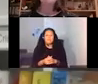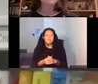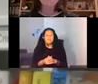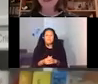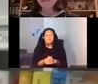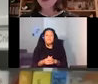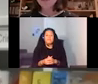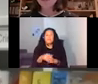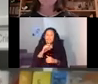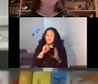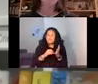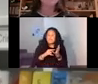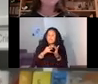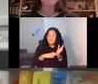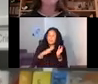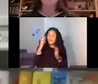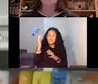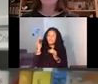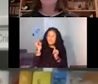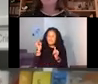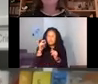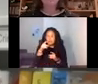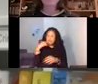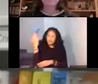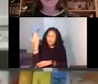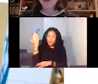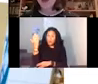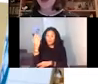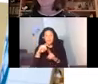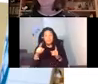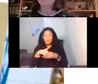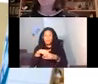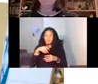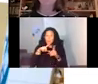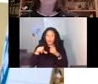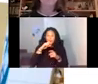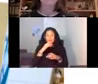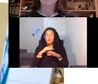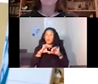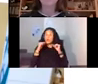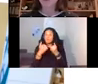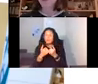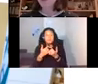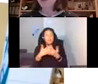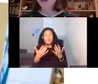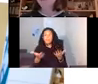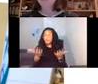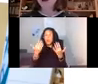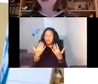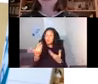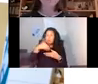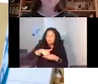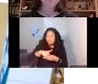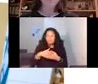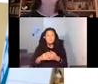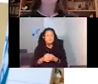At STEAMM festivals, there are talks given by members of the community and workshops which anyone can come along to and take part